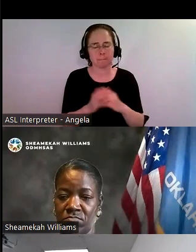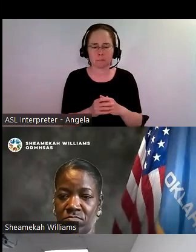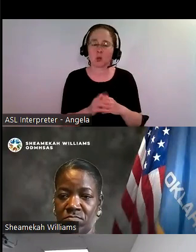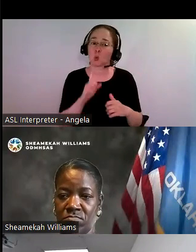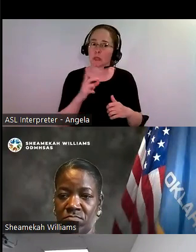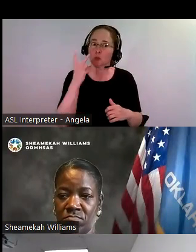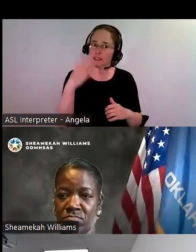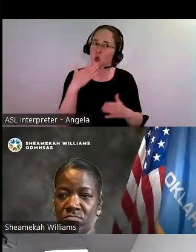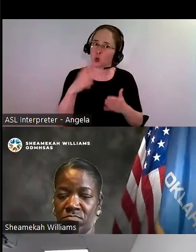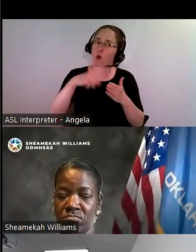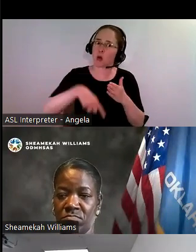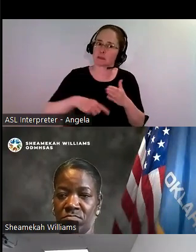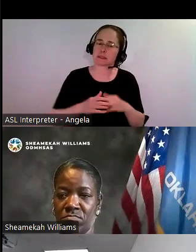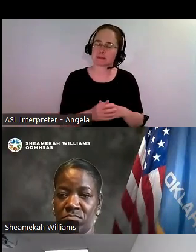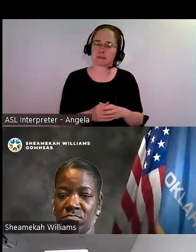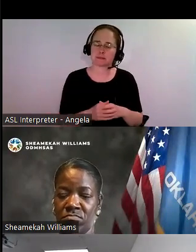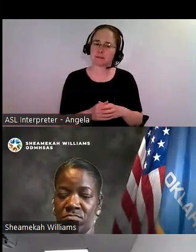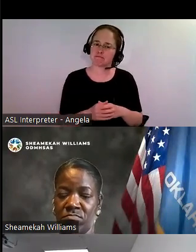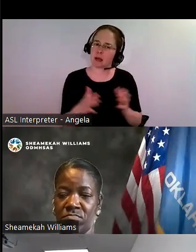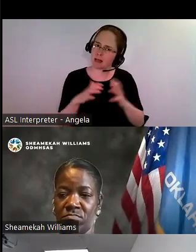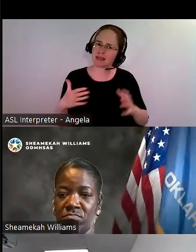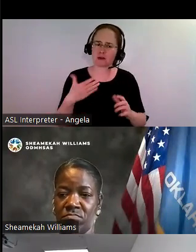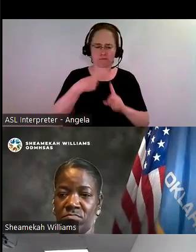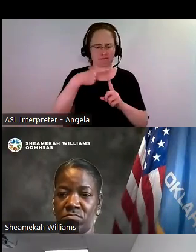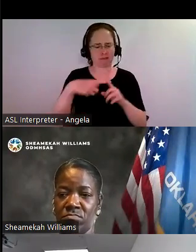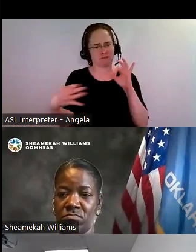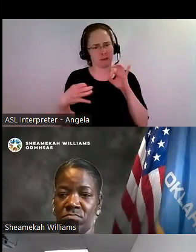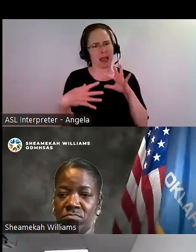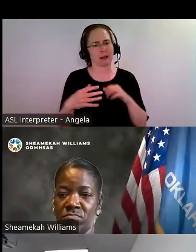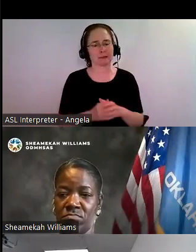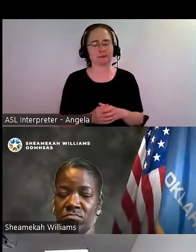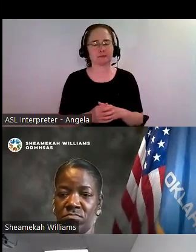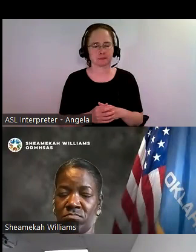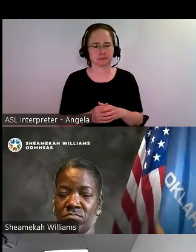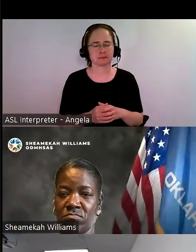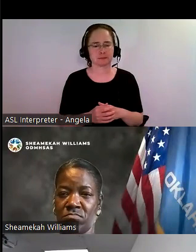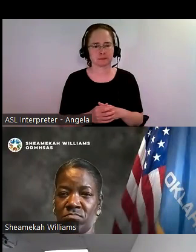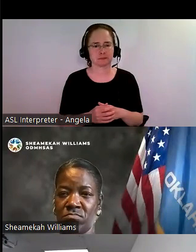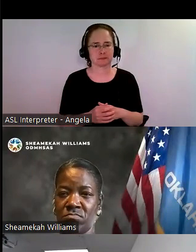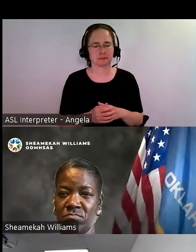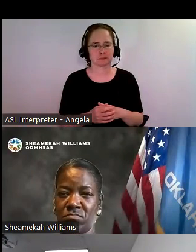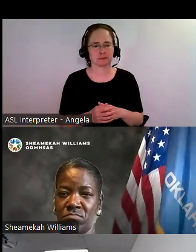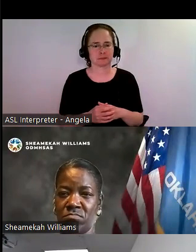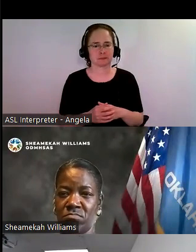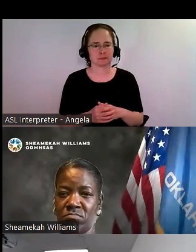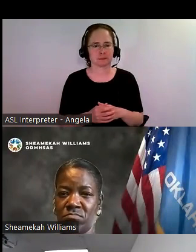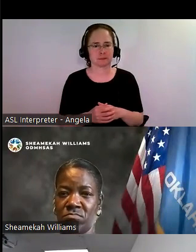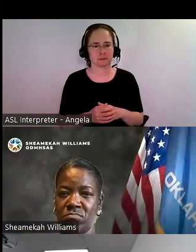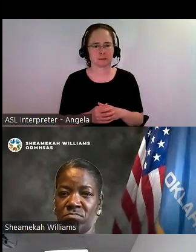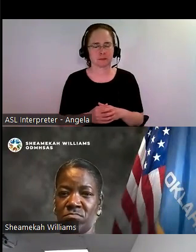some really good outcomes when it comes to that. Also, a lot of good feedback. Can we go to the next slide, please?